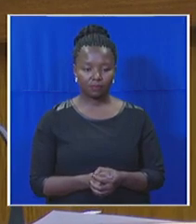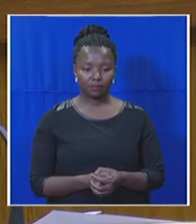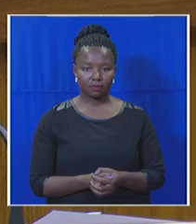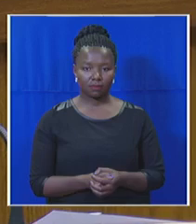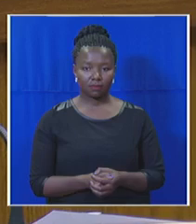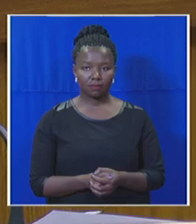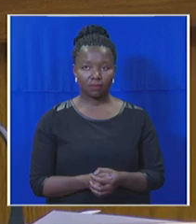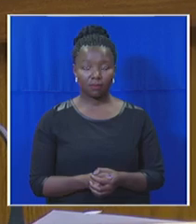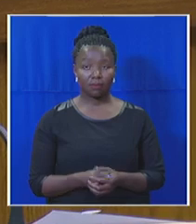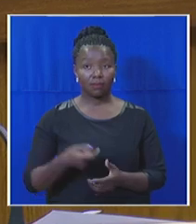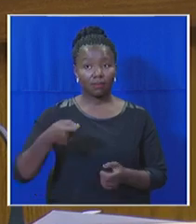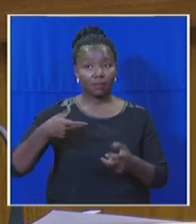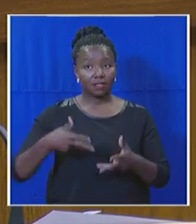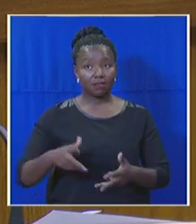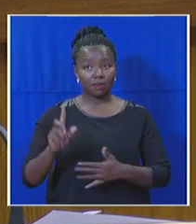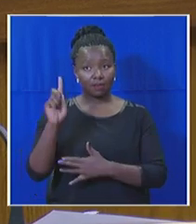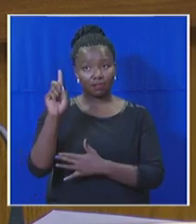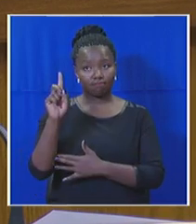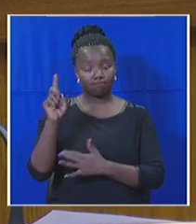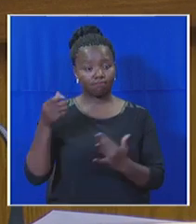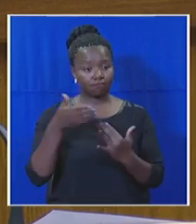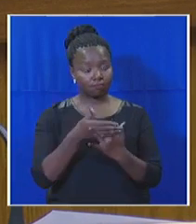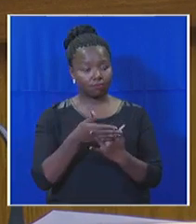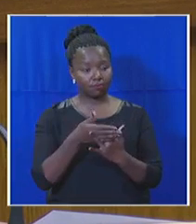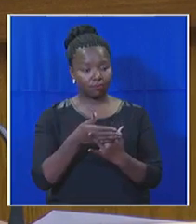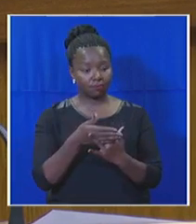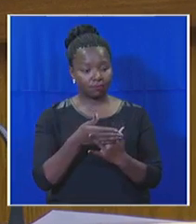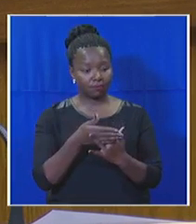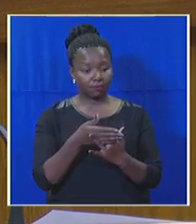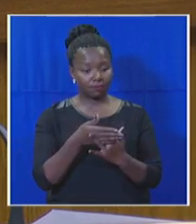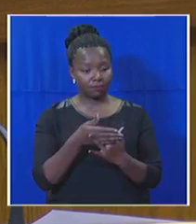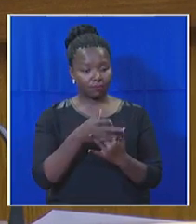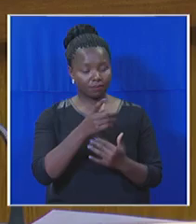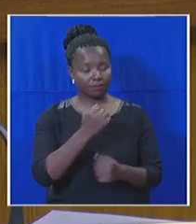Order, Speaker. Sorry, Mr. President. It's not. Speaker,